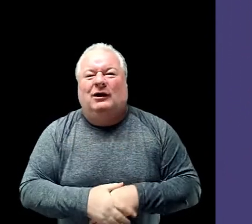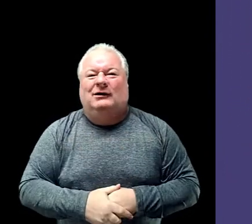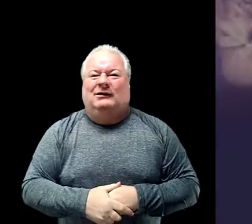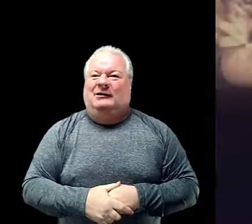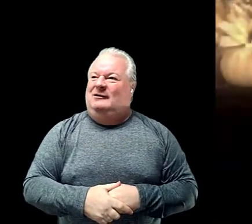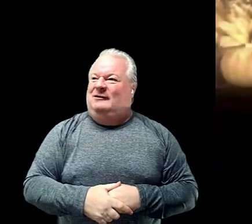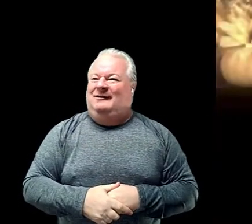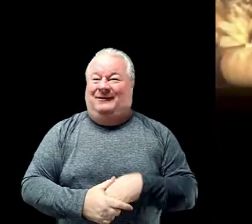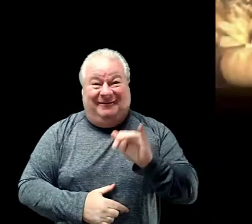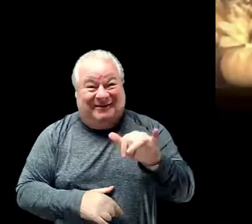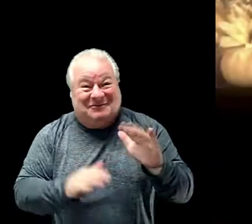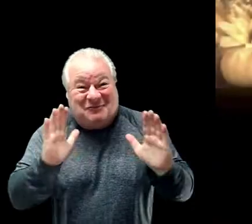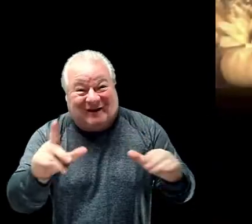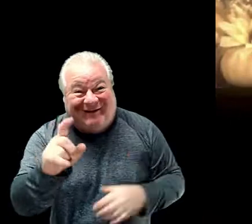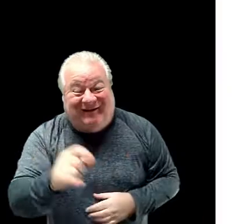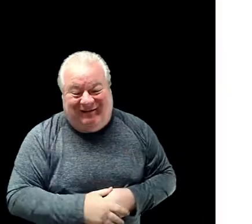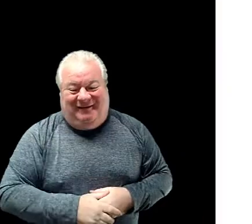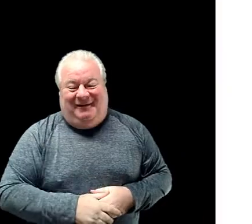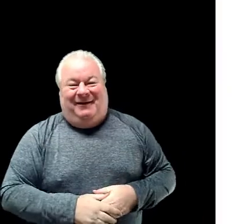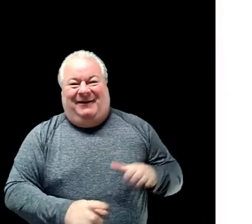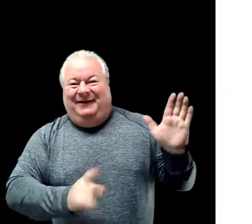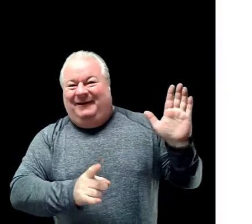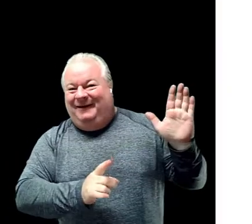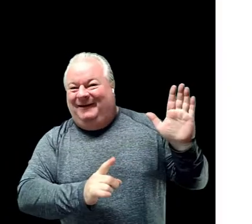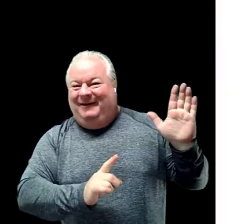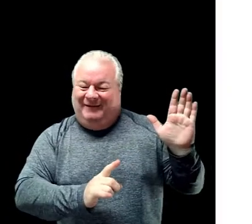world. Wow, wasn't that wonderful?